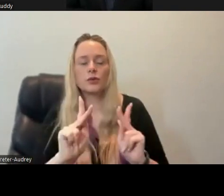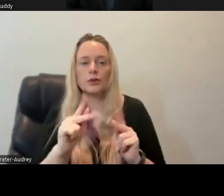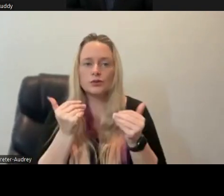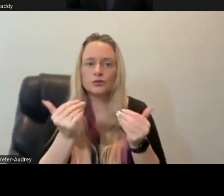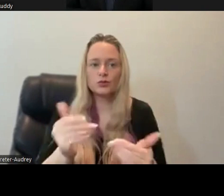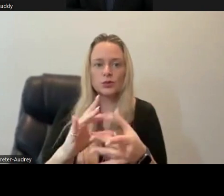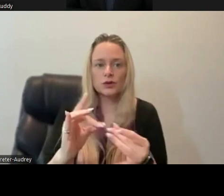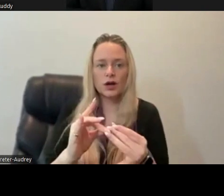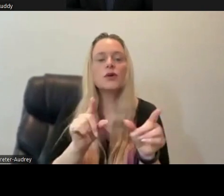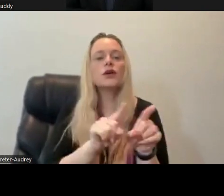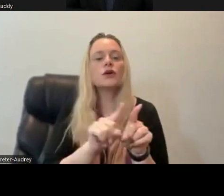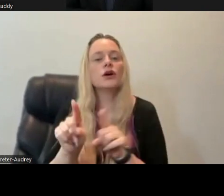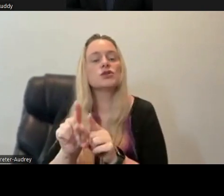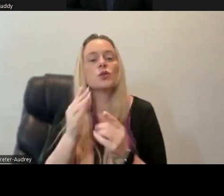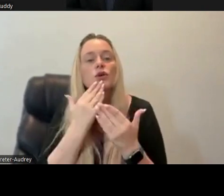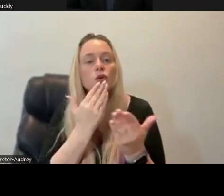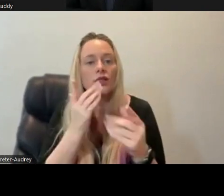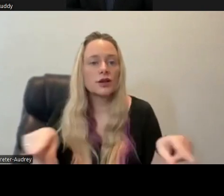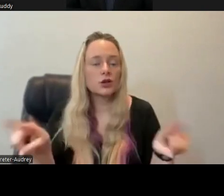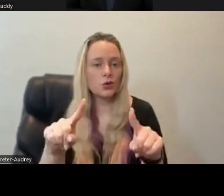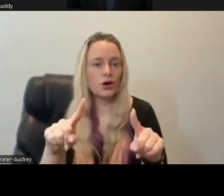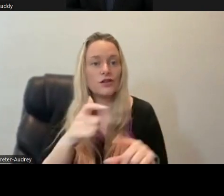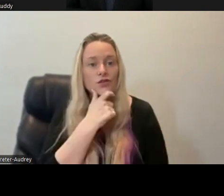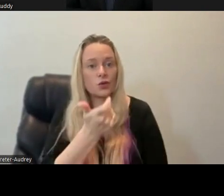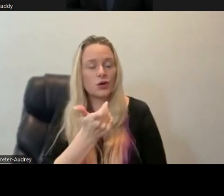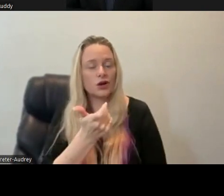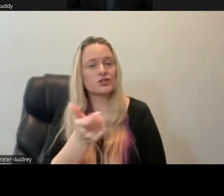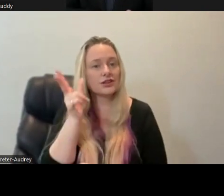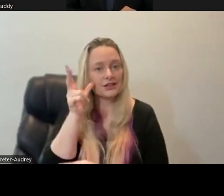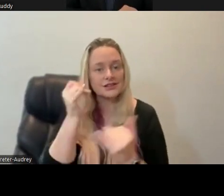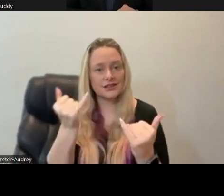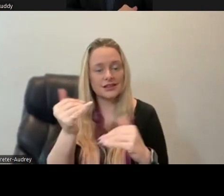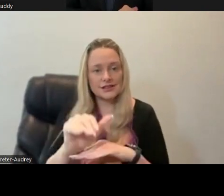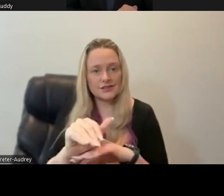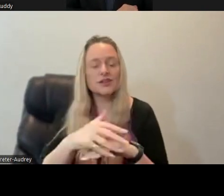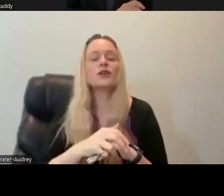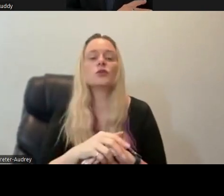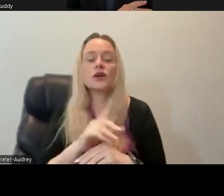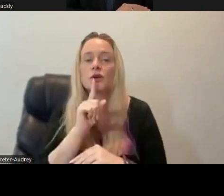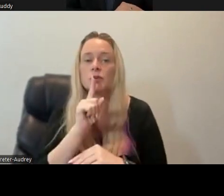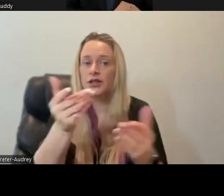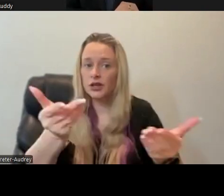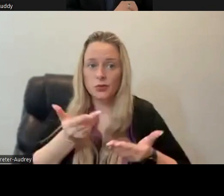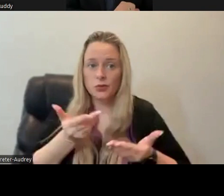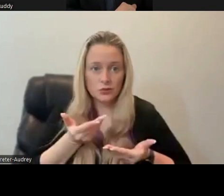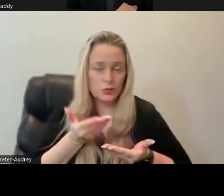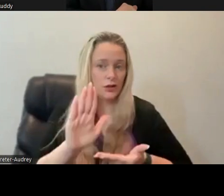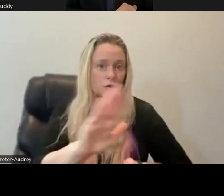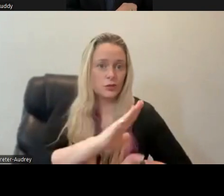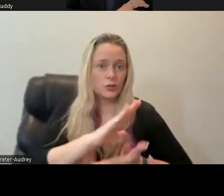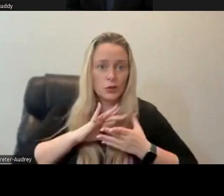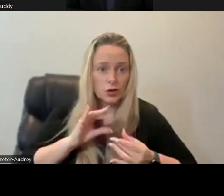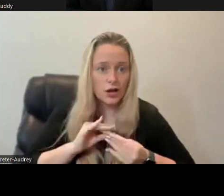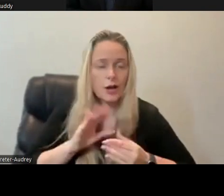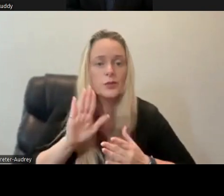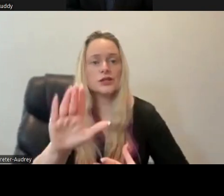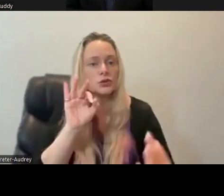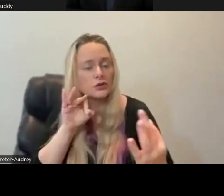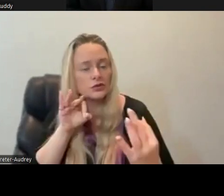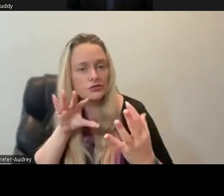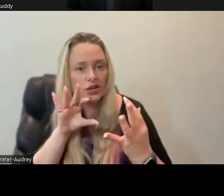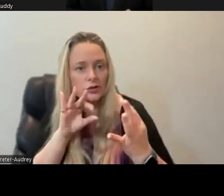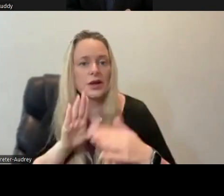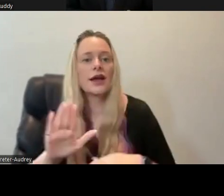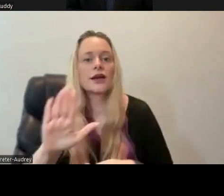I'd also like to thank you all for tuning in this evening. We very much welcome your comments, your feedback, and